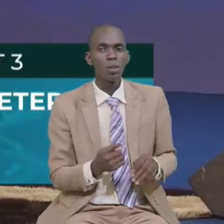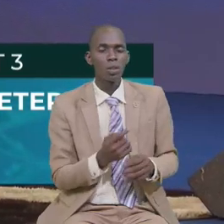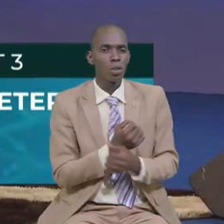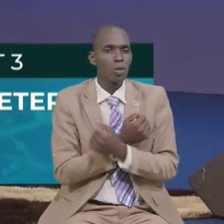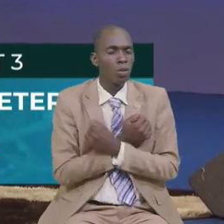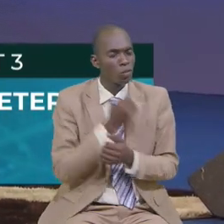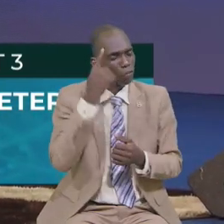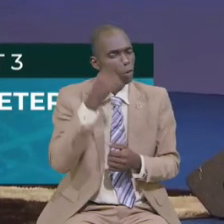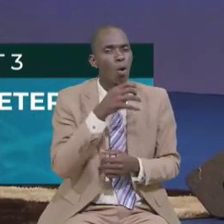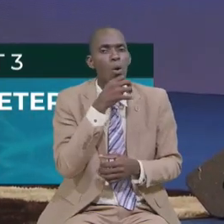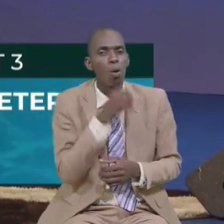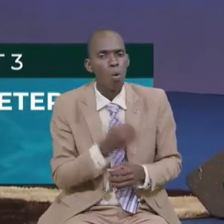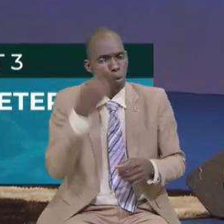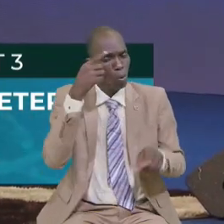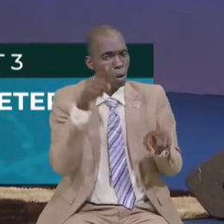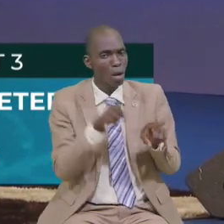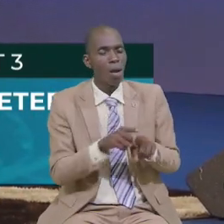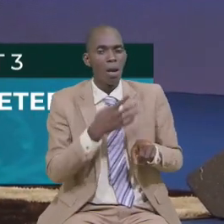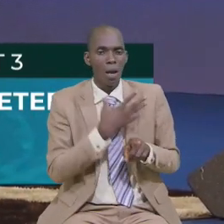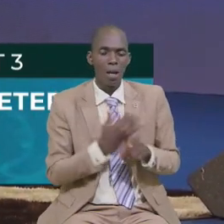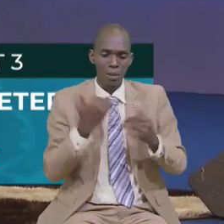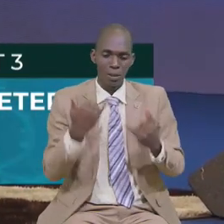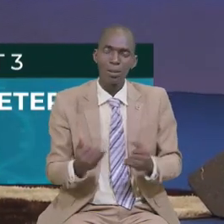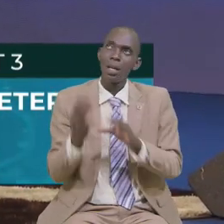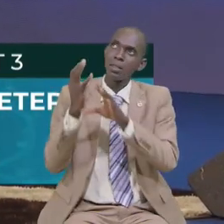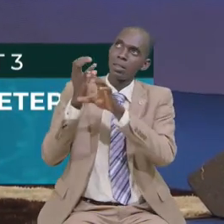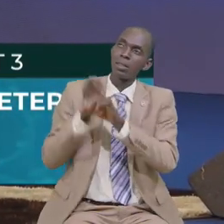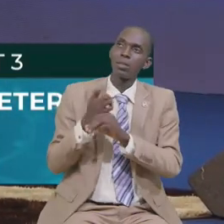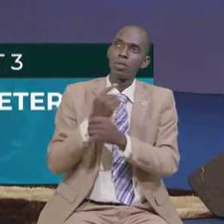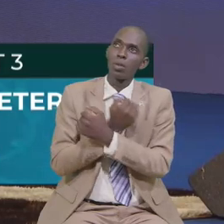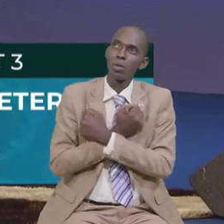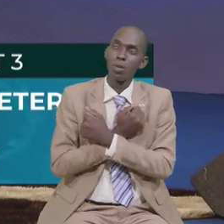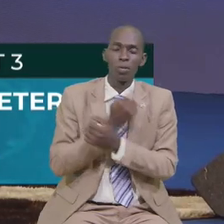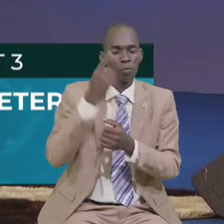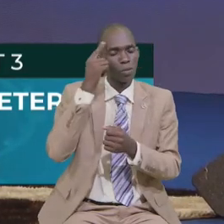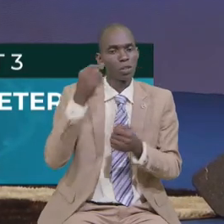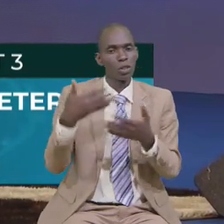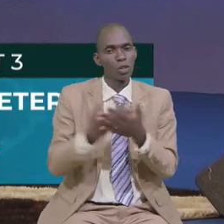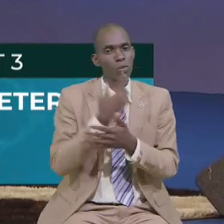and receive the love of the new covenant.